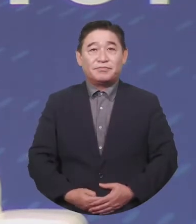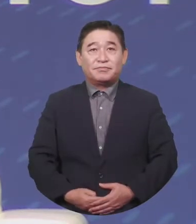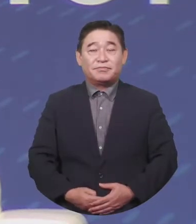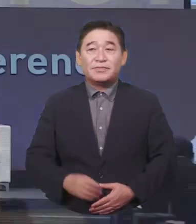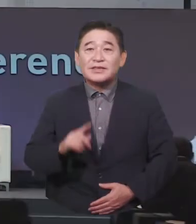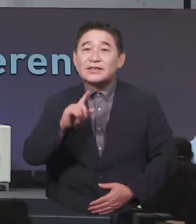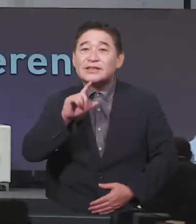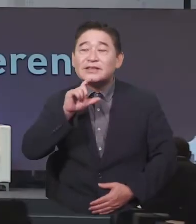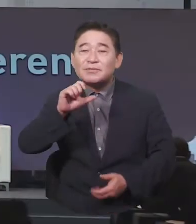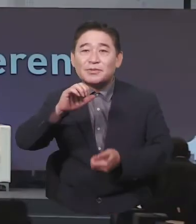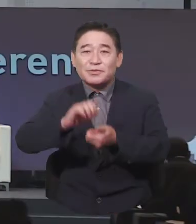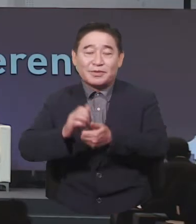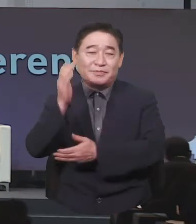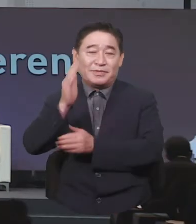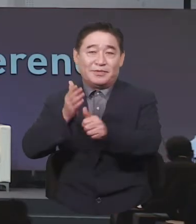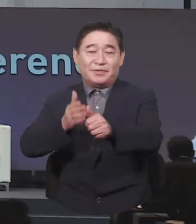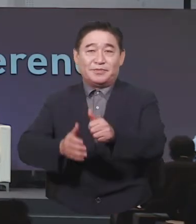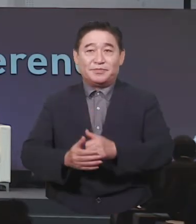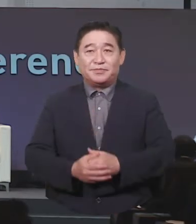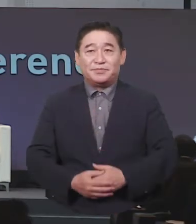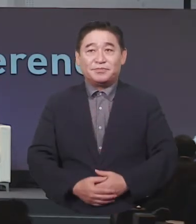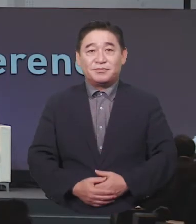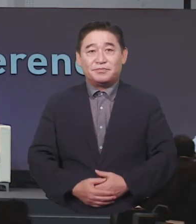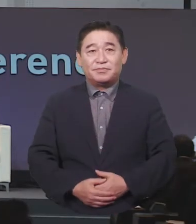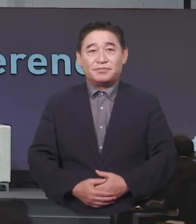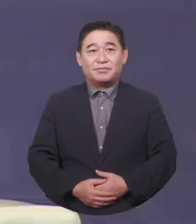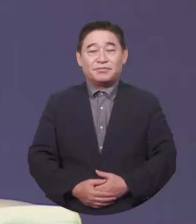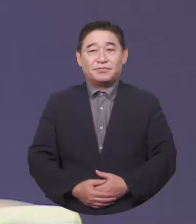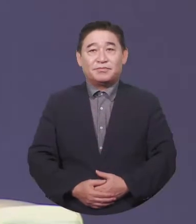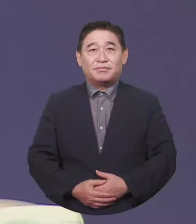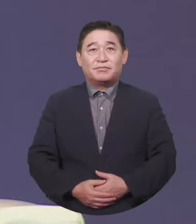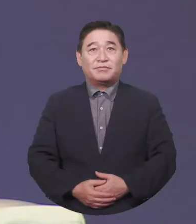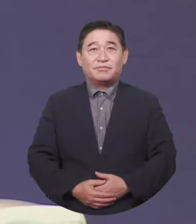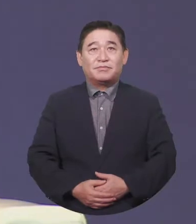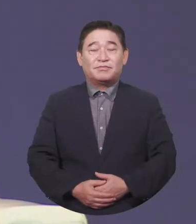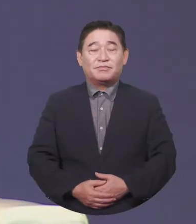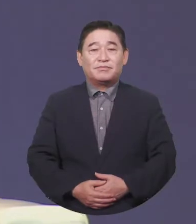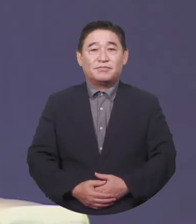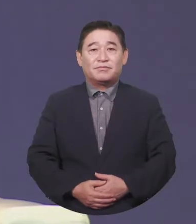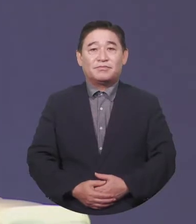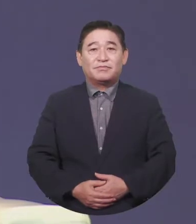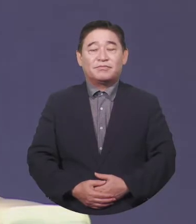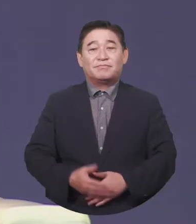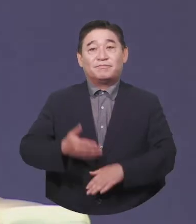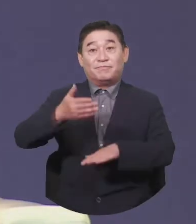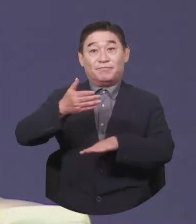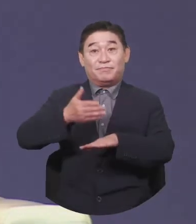15 minutes, and the floor is yours. Thank you very much, and